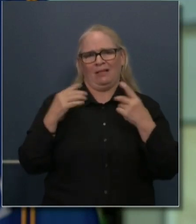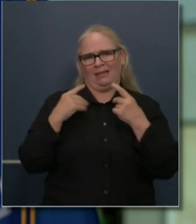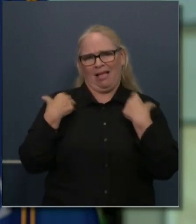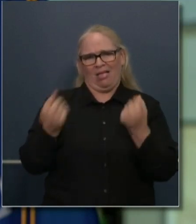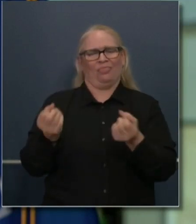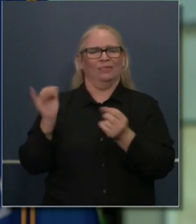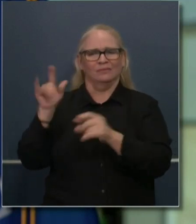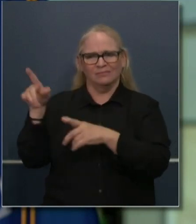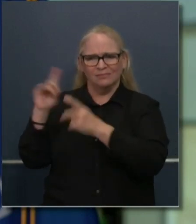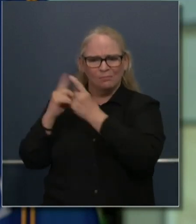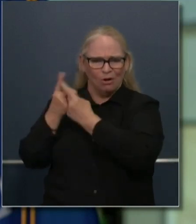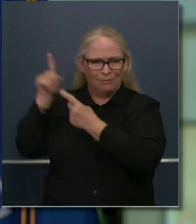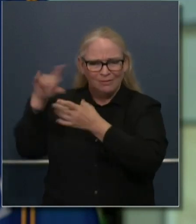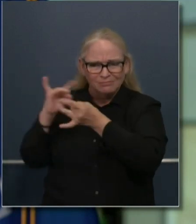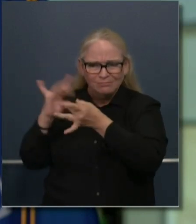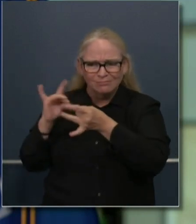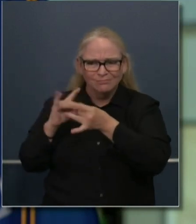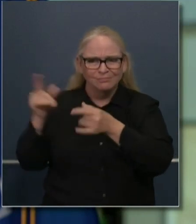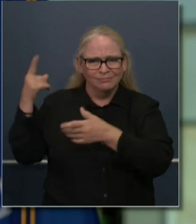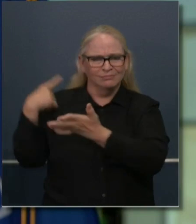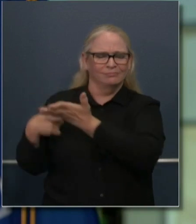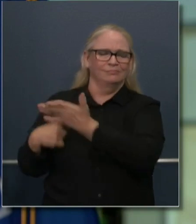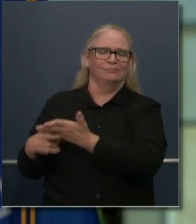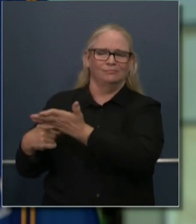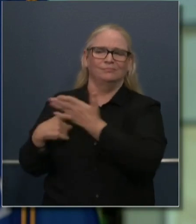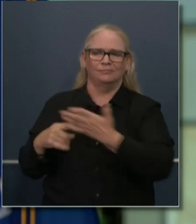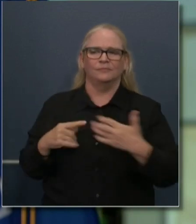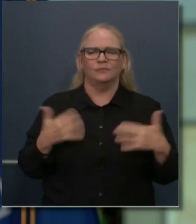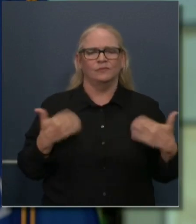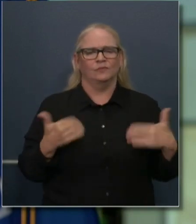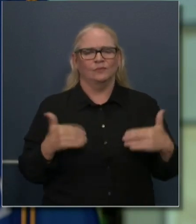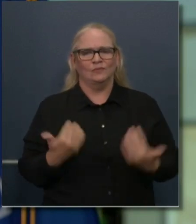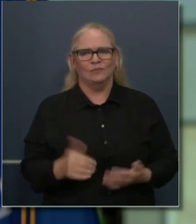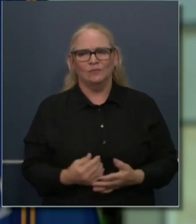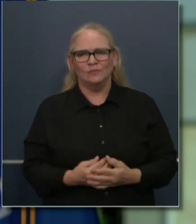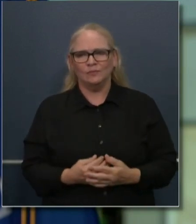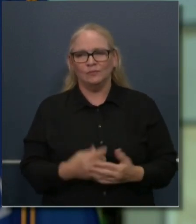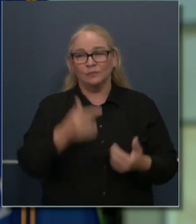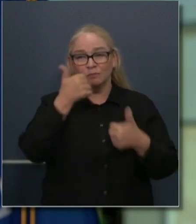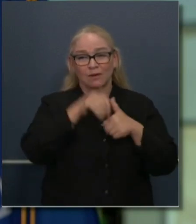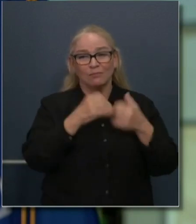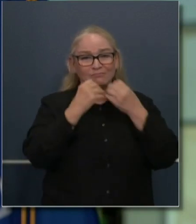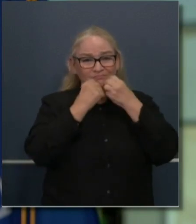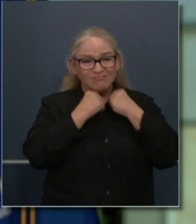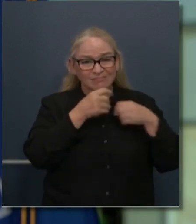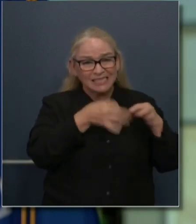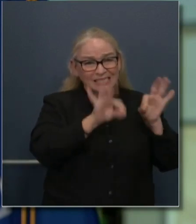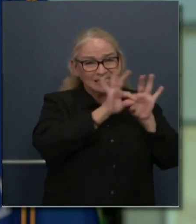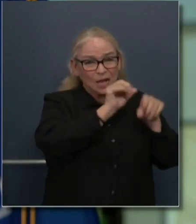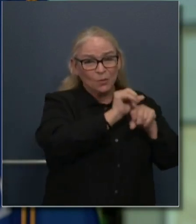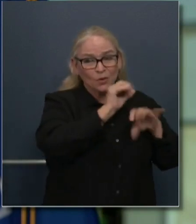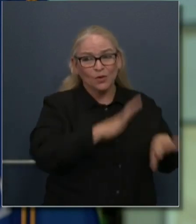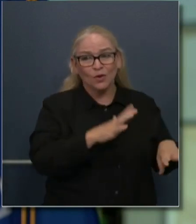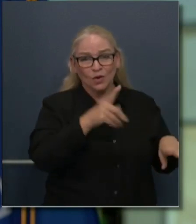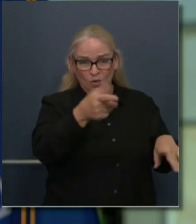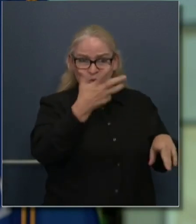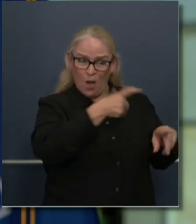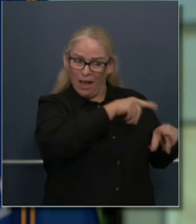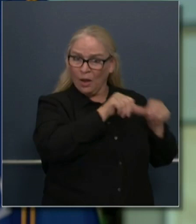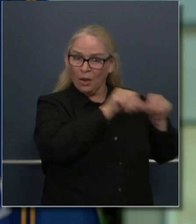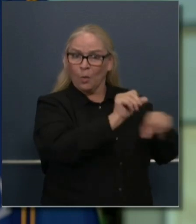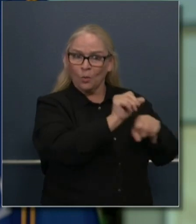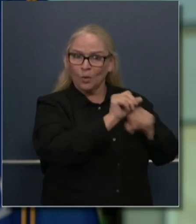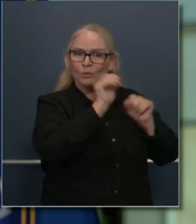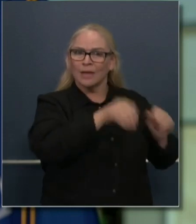the presentation we're making today on essential workers. And again, they've highlighted concerns around